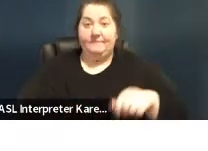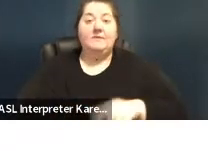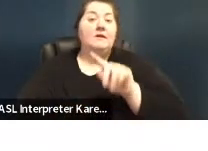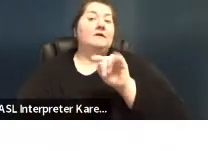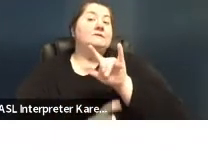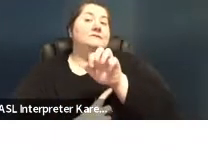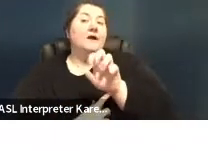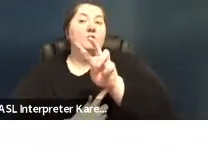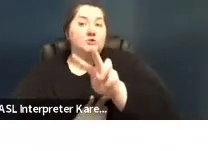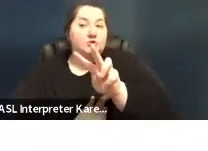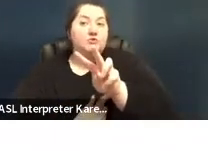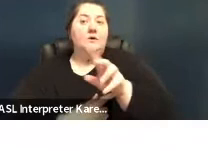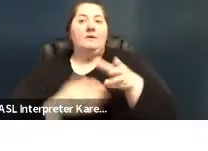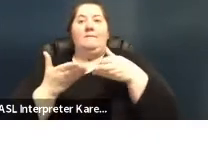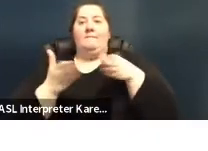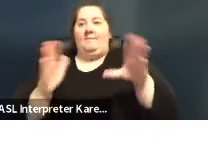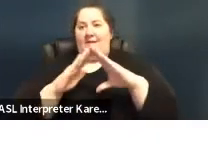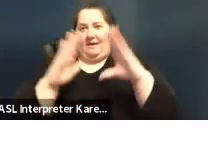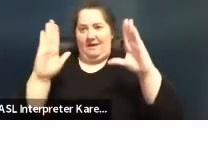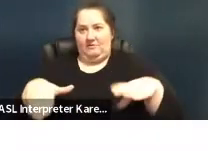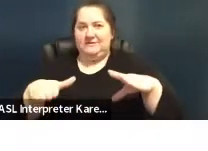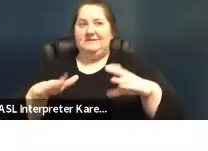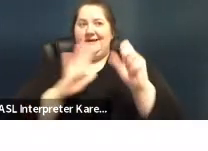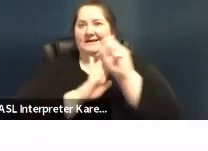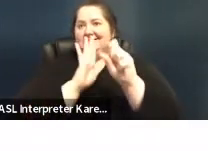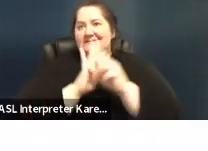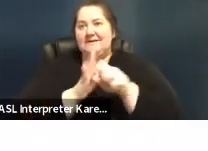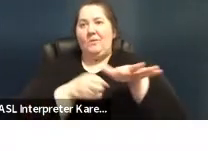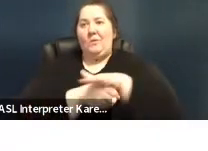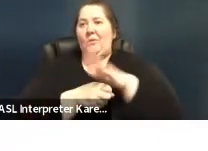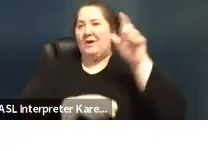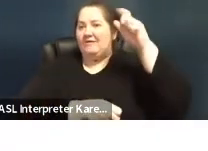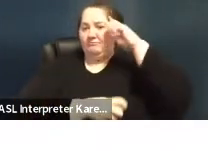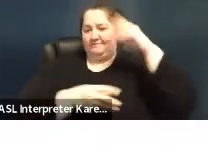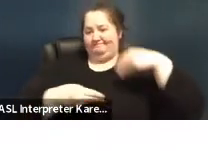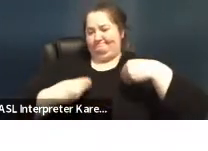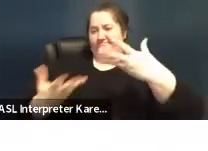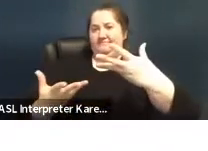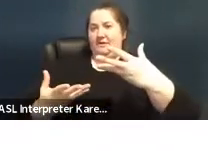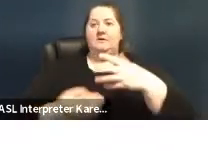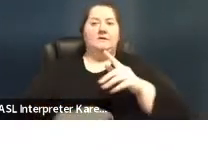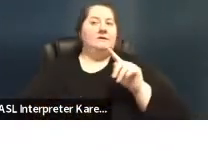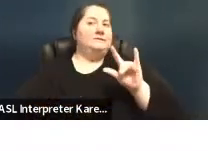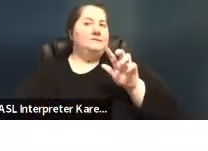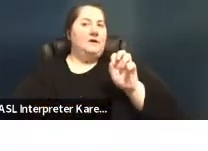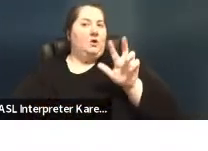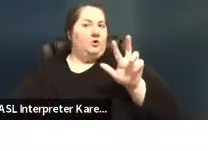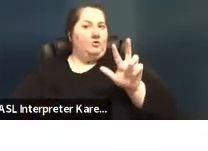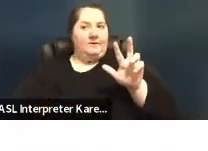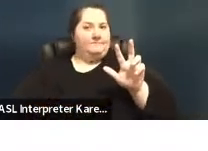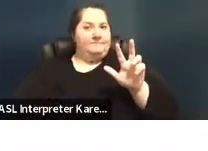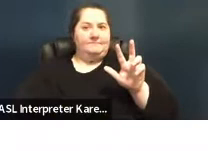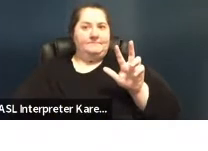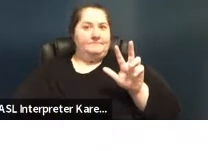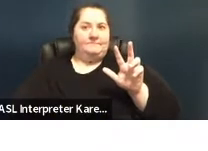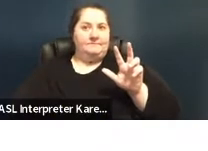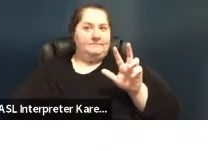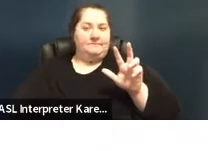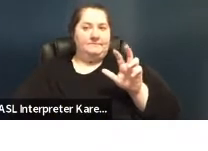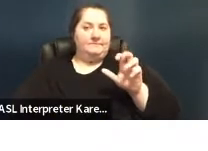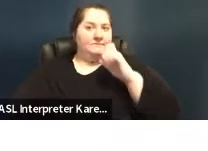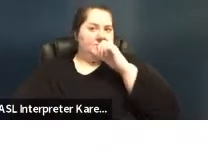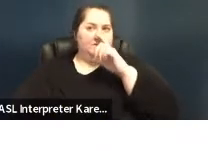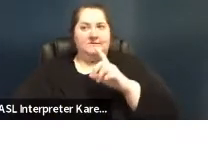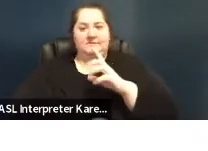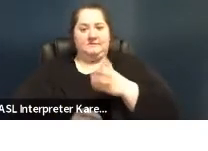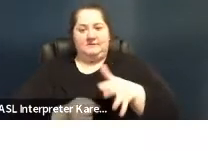covers public housing that's provided by state and local governments, but Title III does not cover strictly